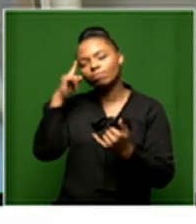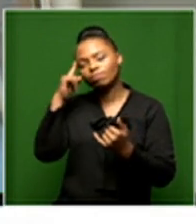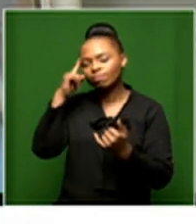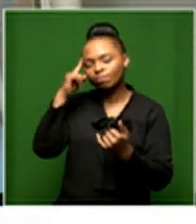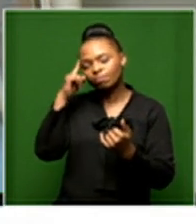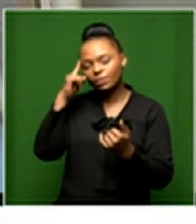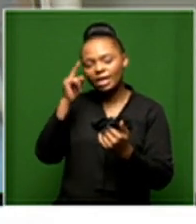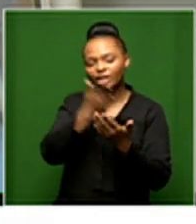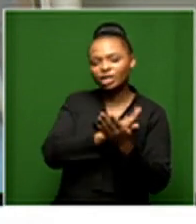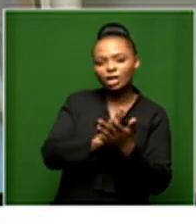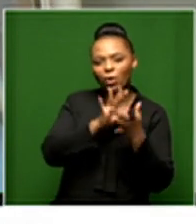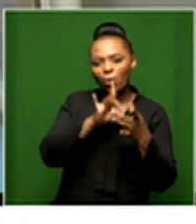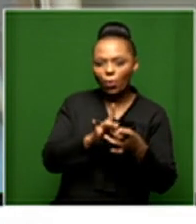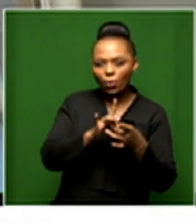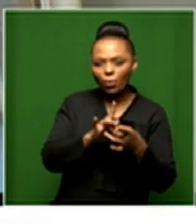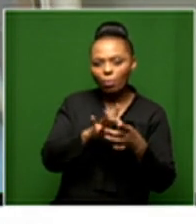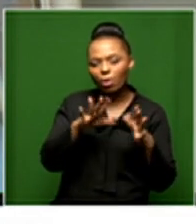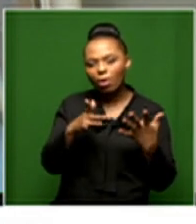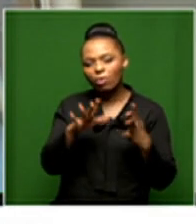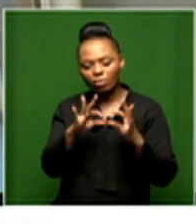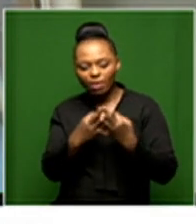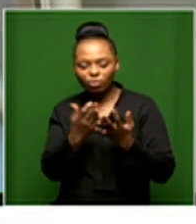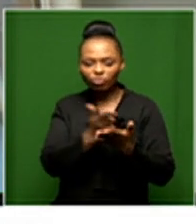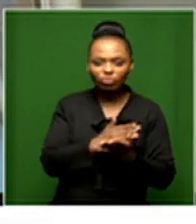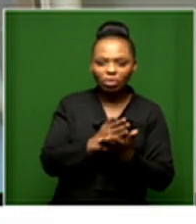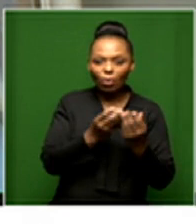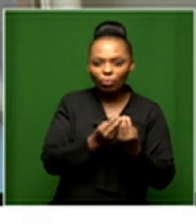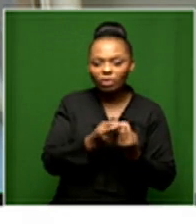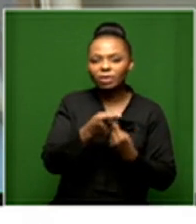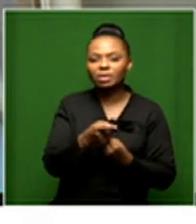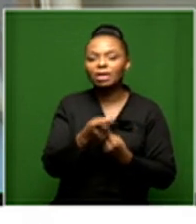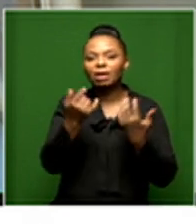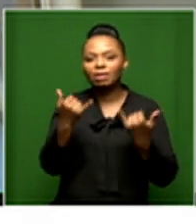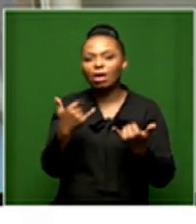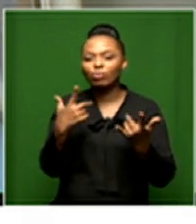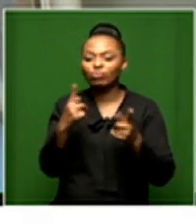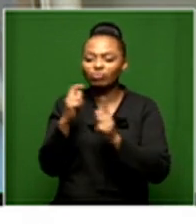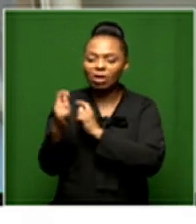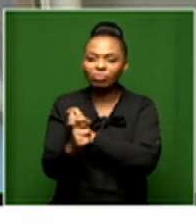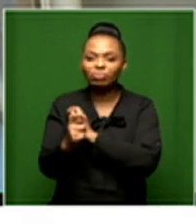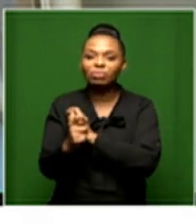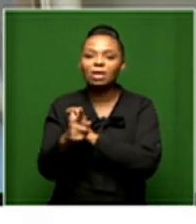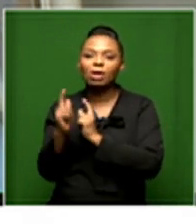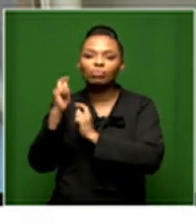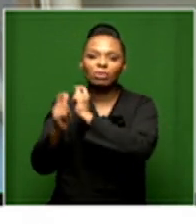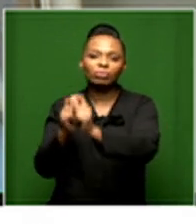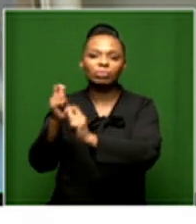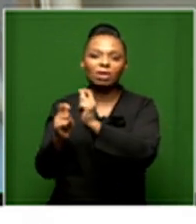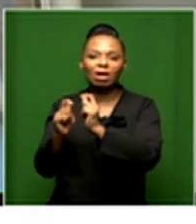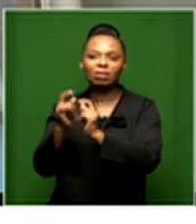sharing homes and the scenario that you've just sketched for us, and transforming traditional urban life to embrace a shift